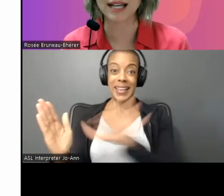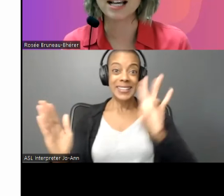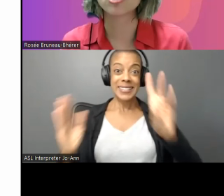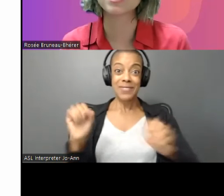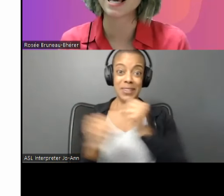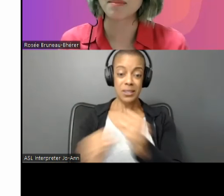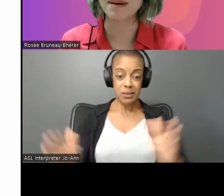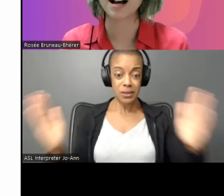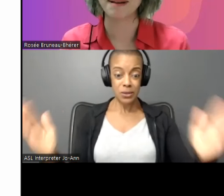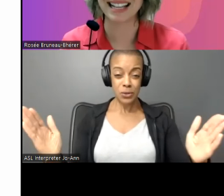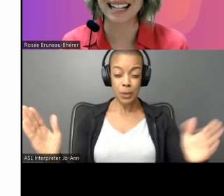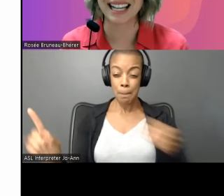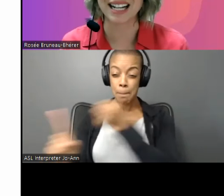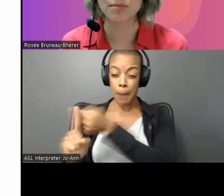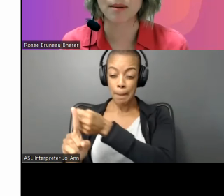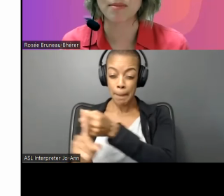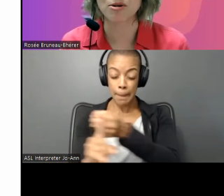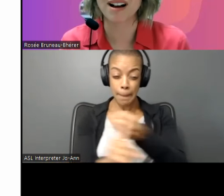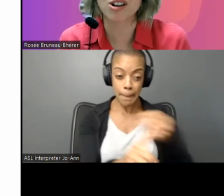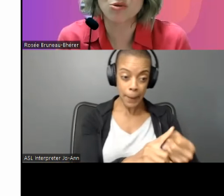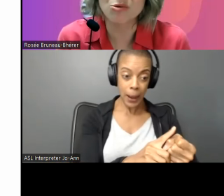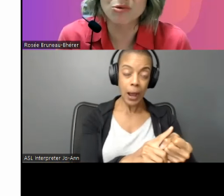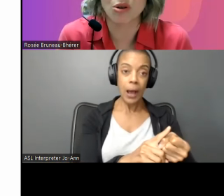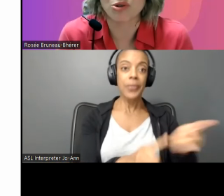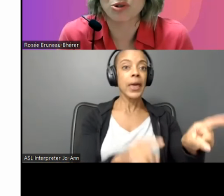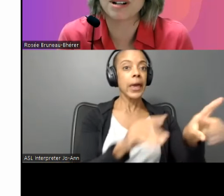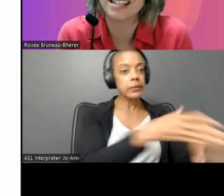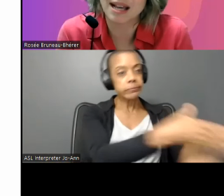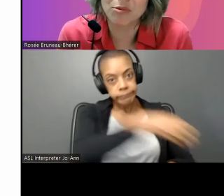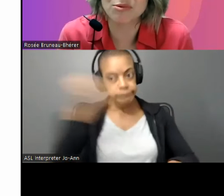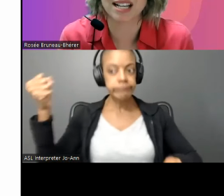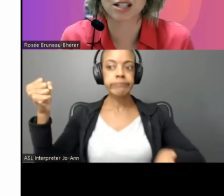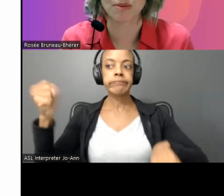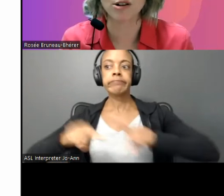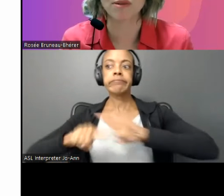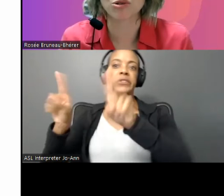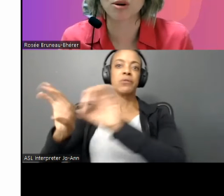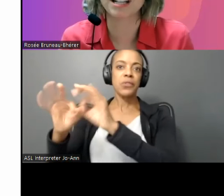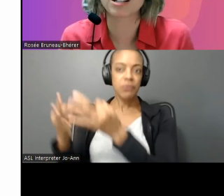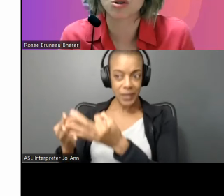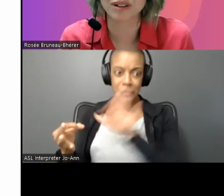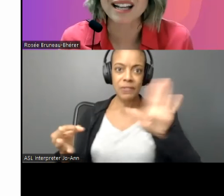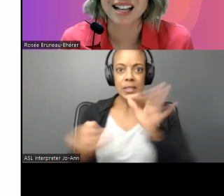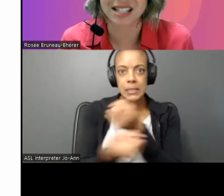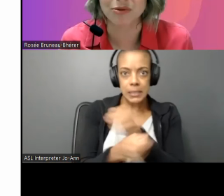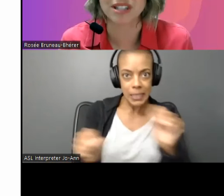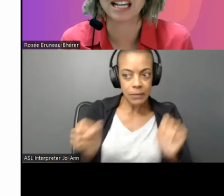he was moved out of his family for his safety to his maternal grandparents.